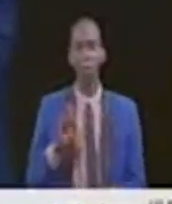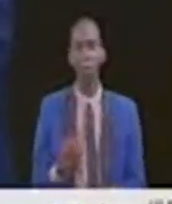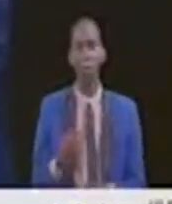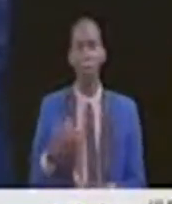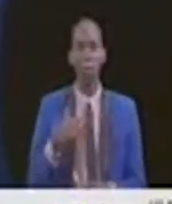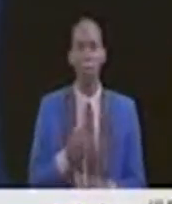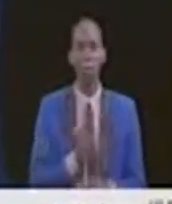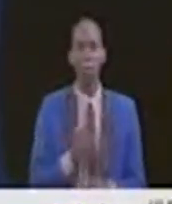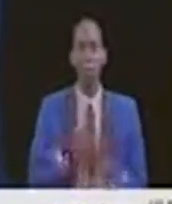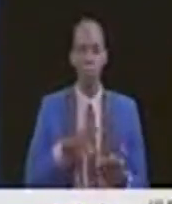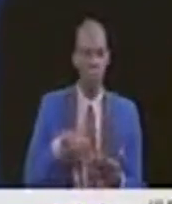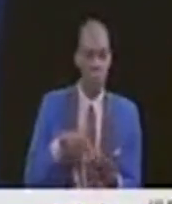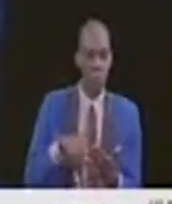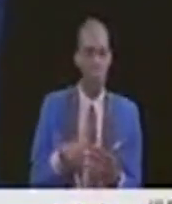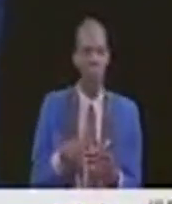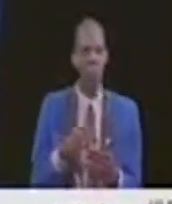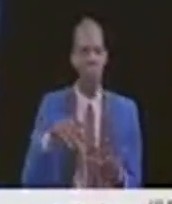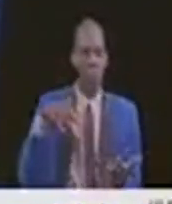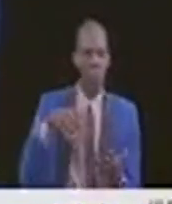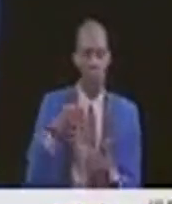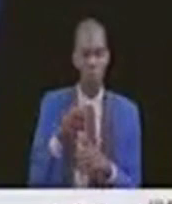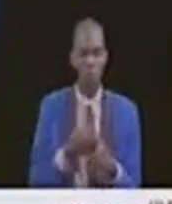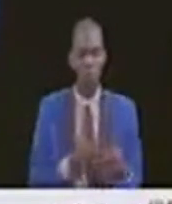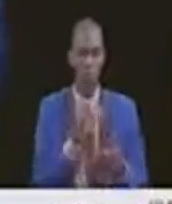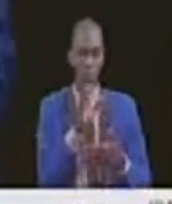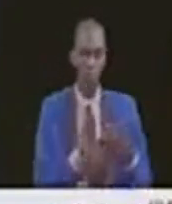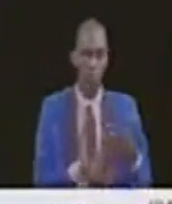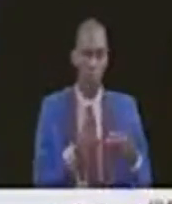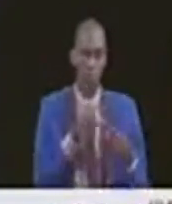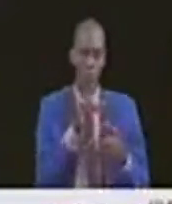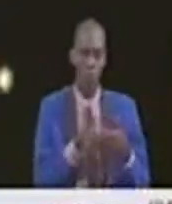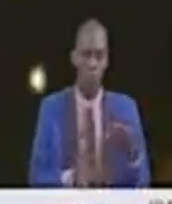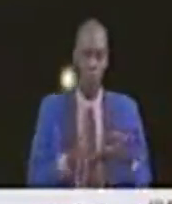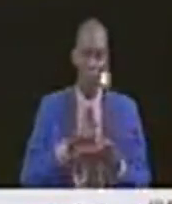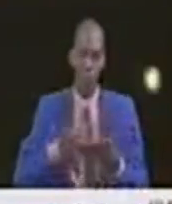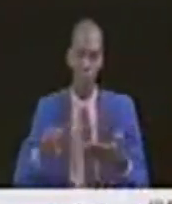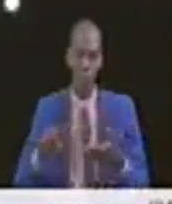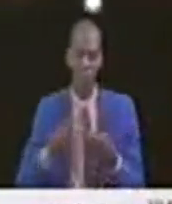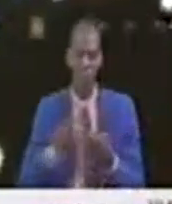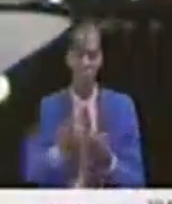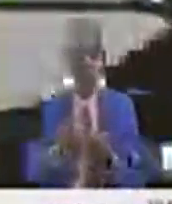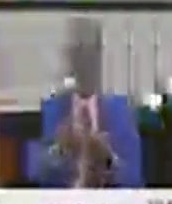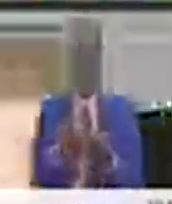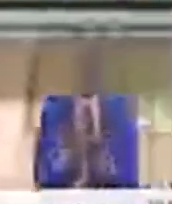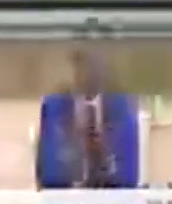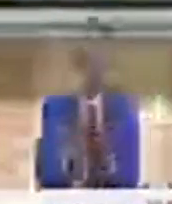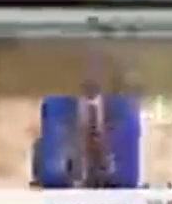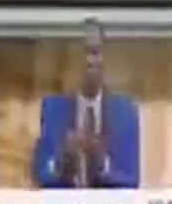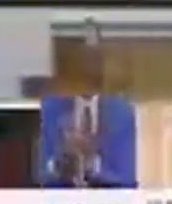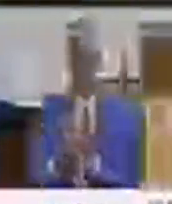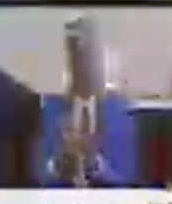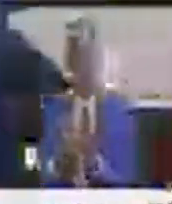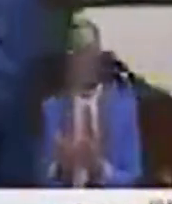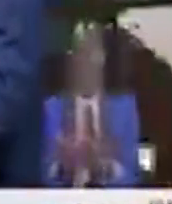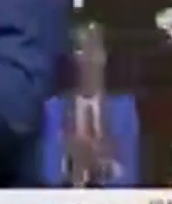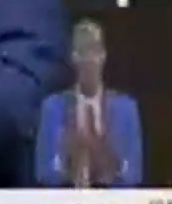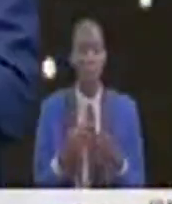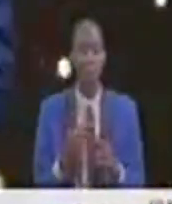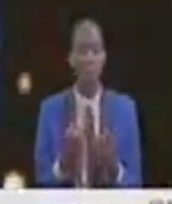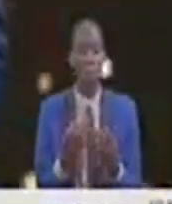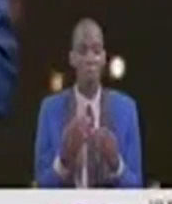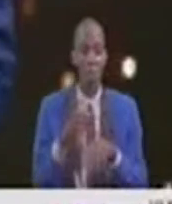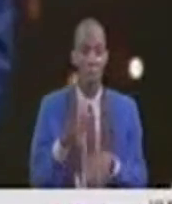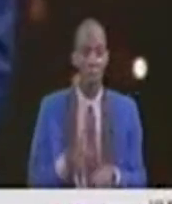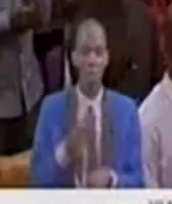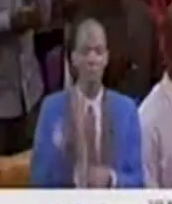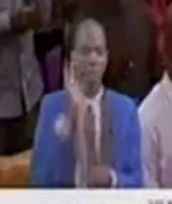chapter to chapter, verse to verse, and book to book. And by the time you come a number of times, you'll be a